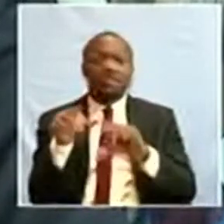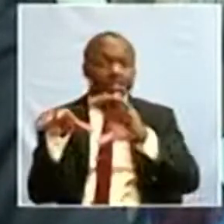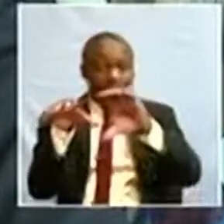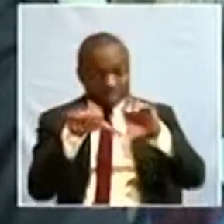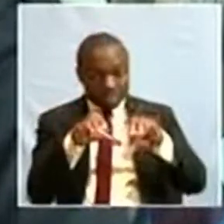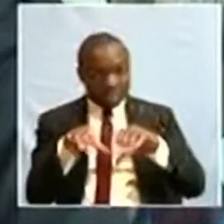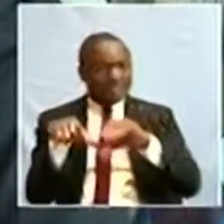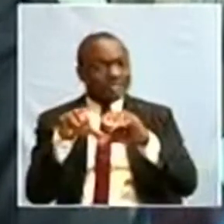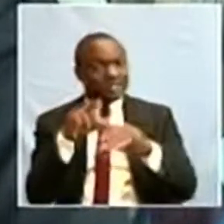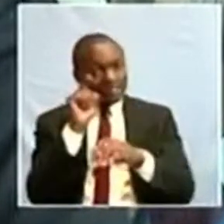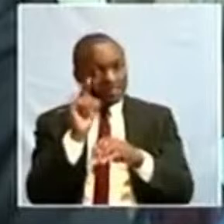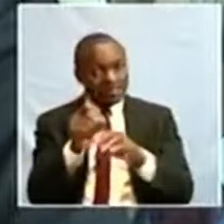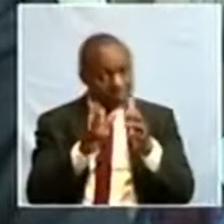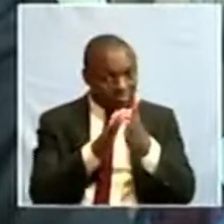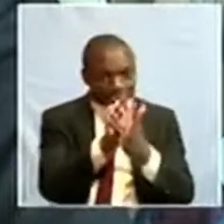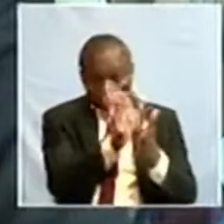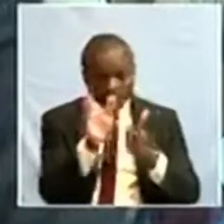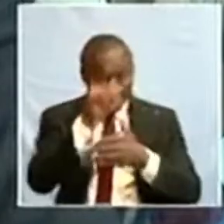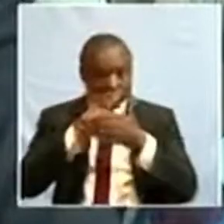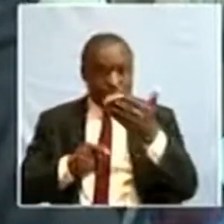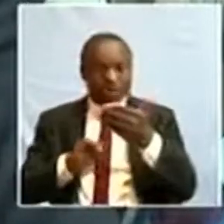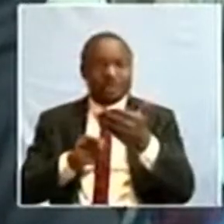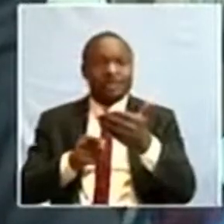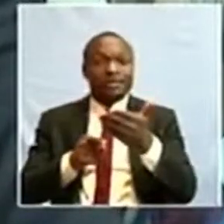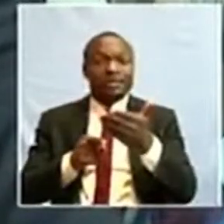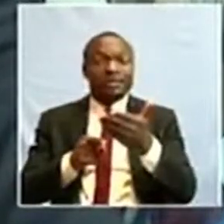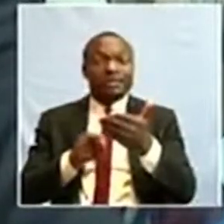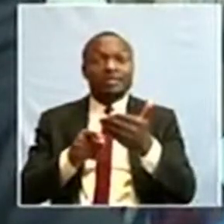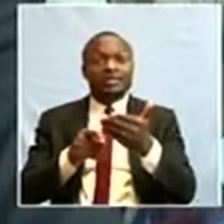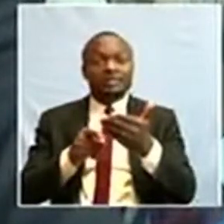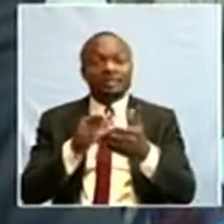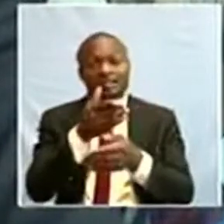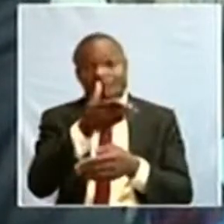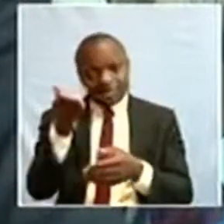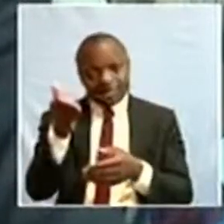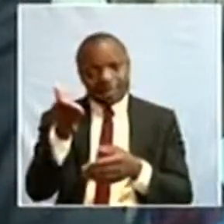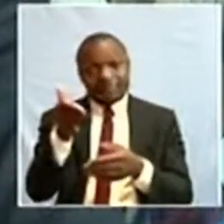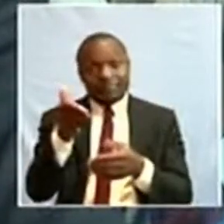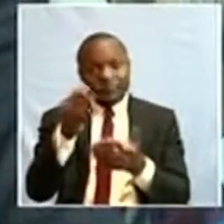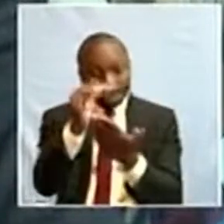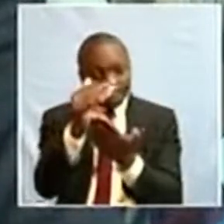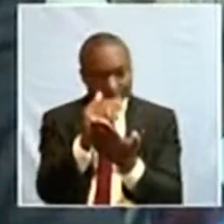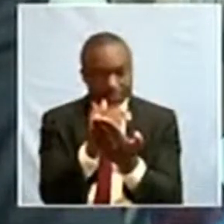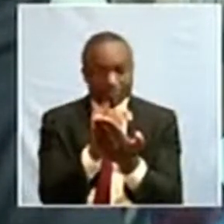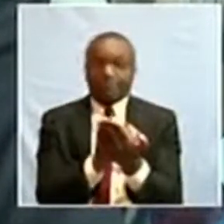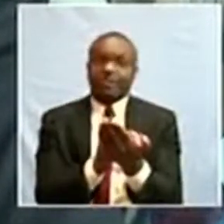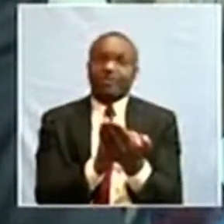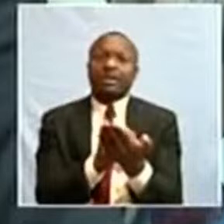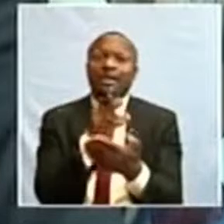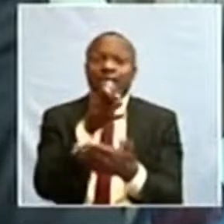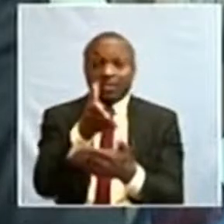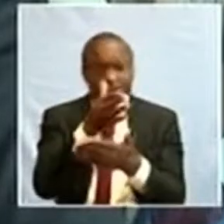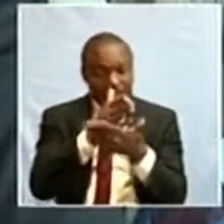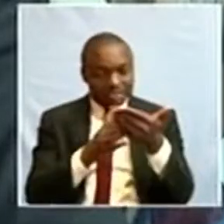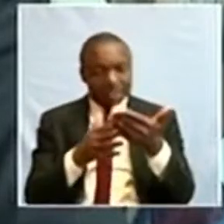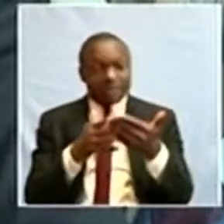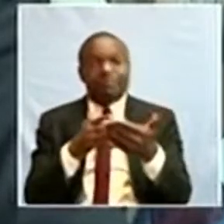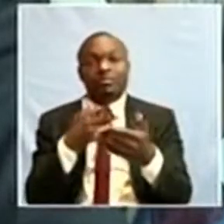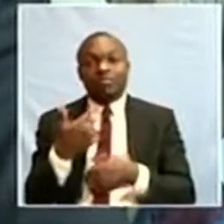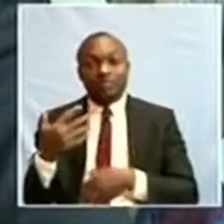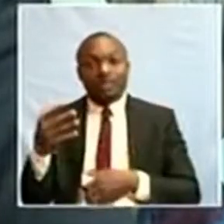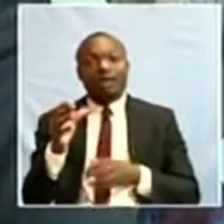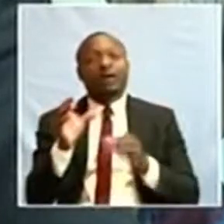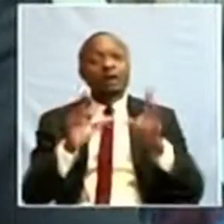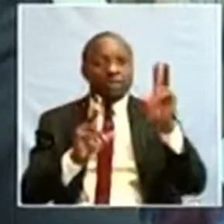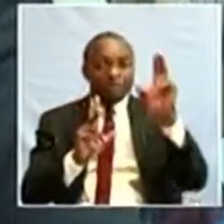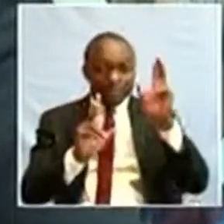deviated from what has been prescribed. It becomes an audit observation. Okay. Yeah, so those are some of the elements that the editing committee